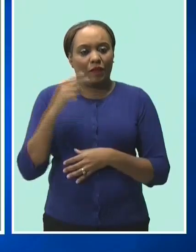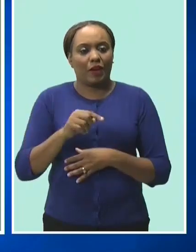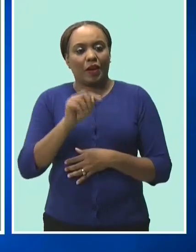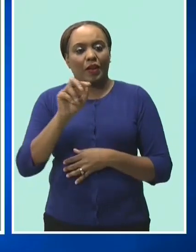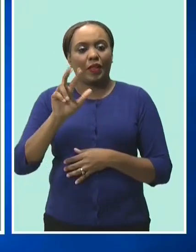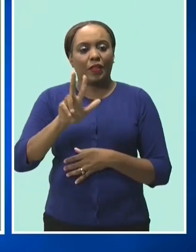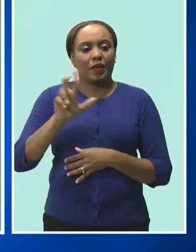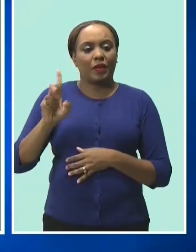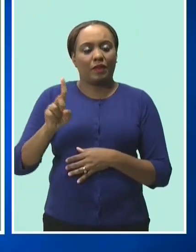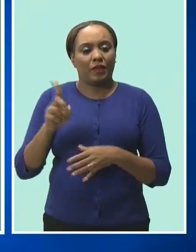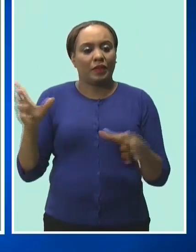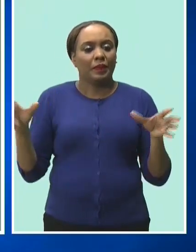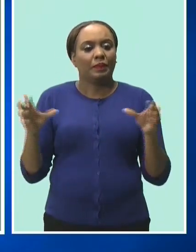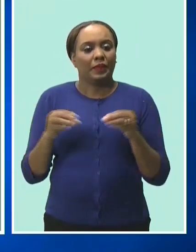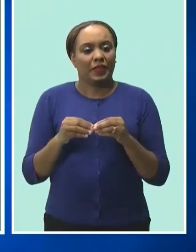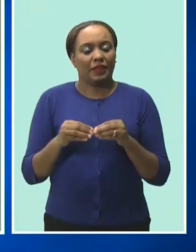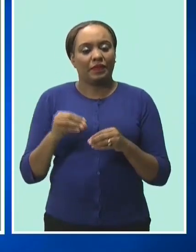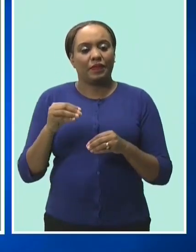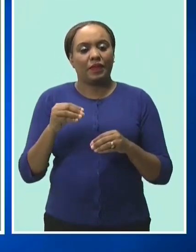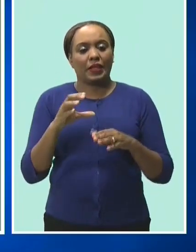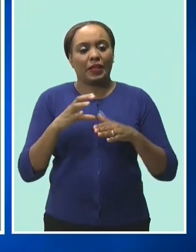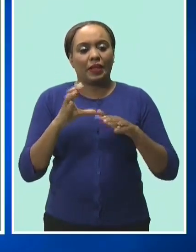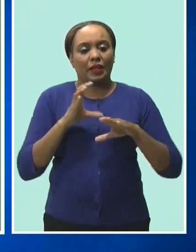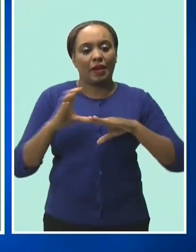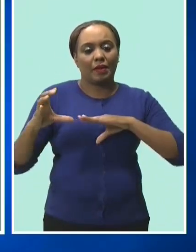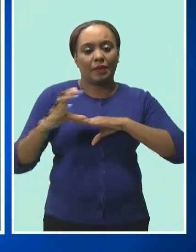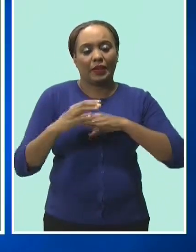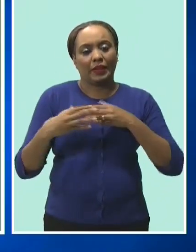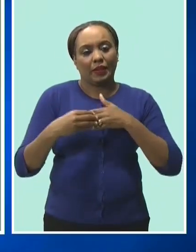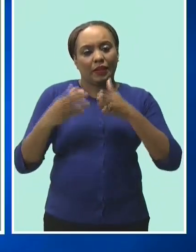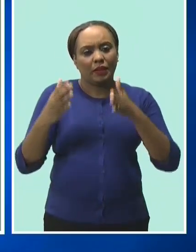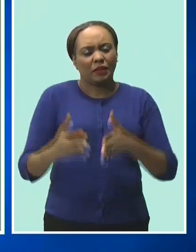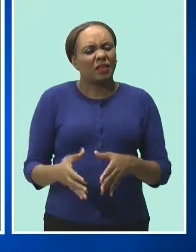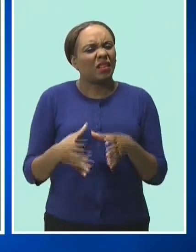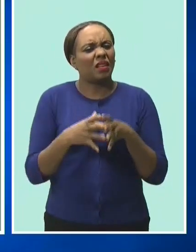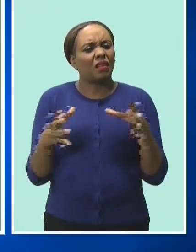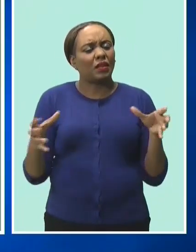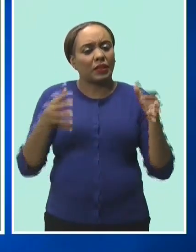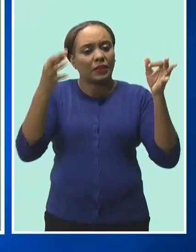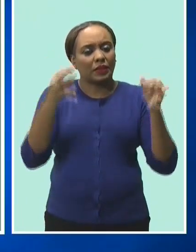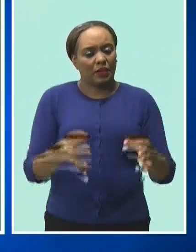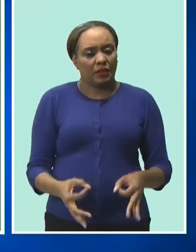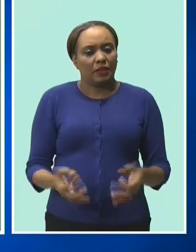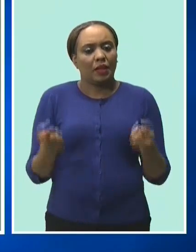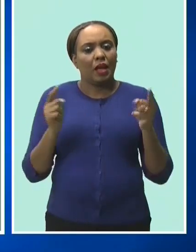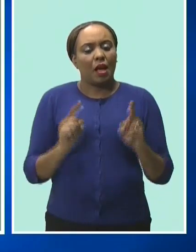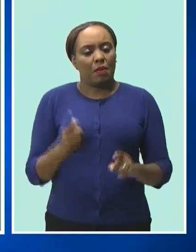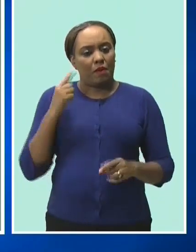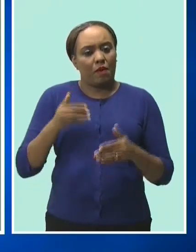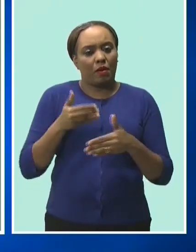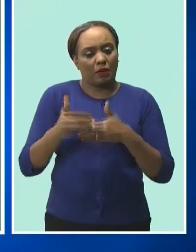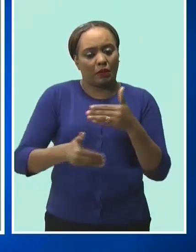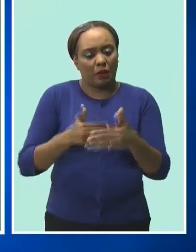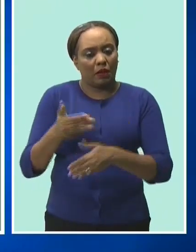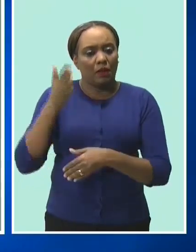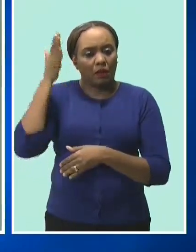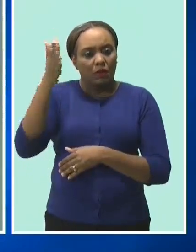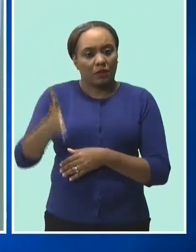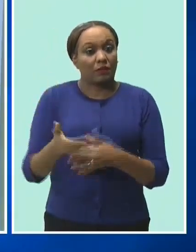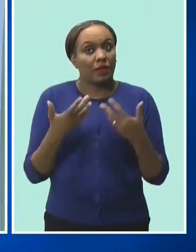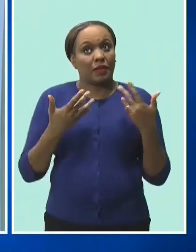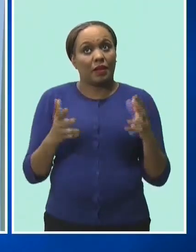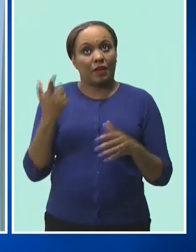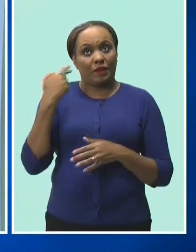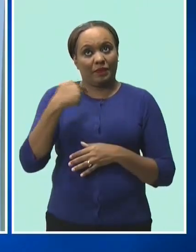intersessional. Many decisions made on some key issues for the region going forward. So that's it here from the Lloyd Erskine